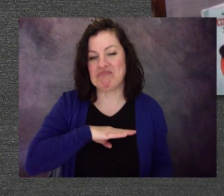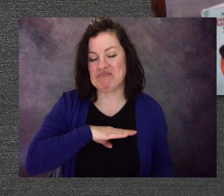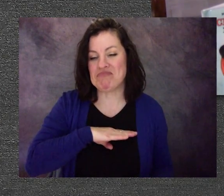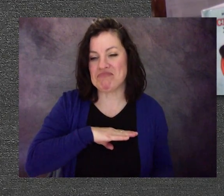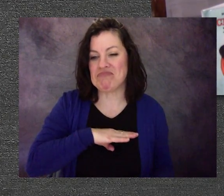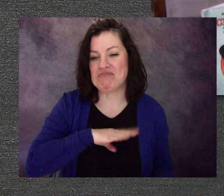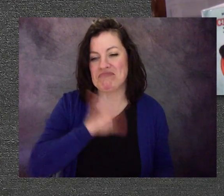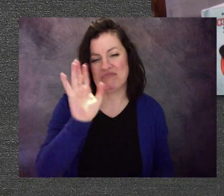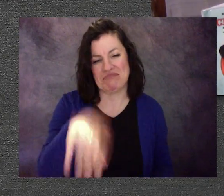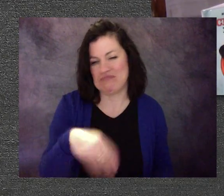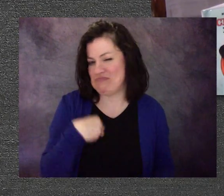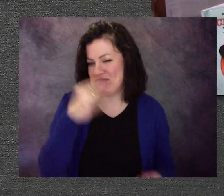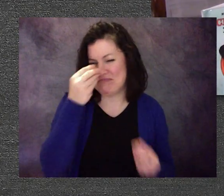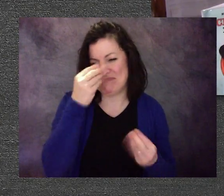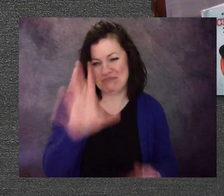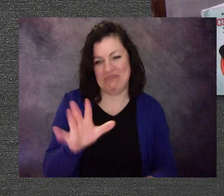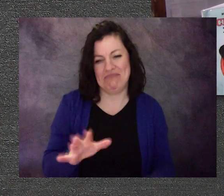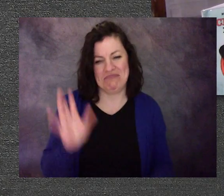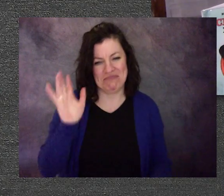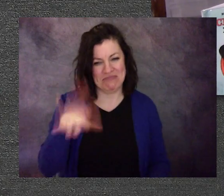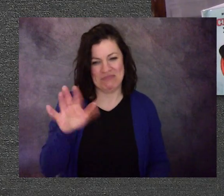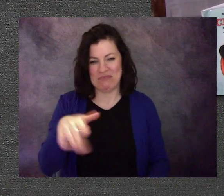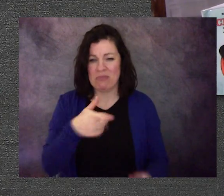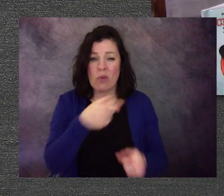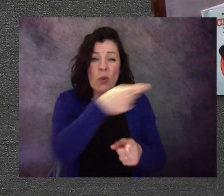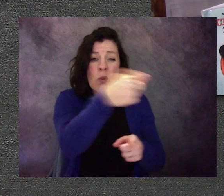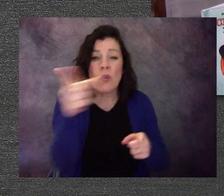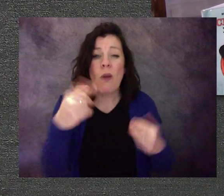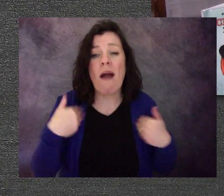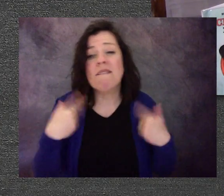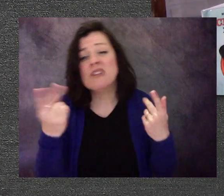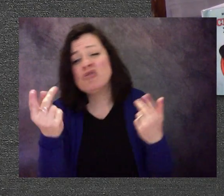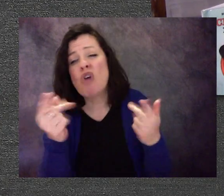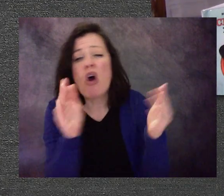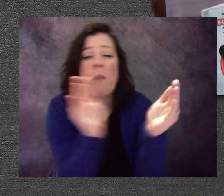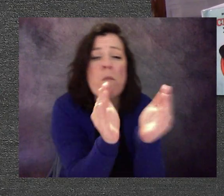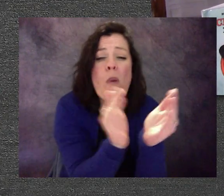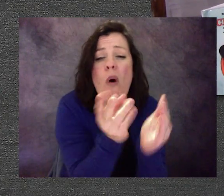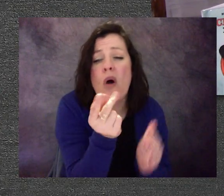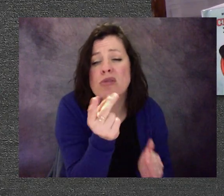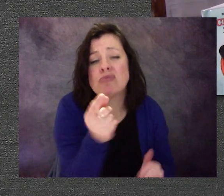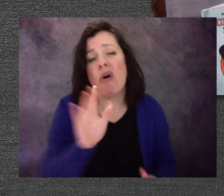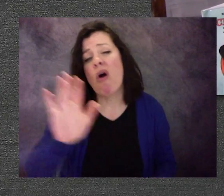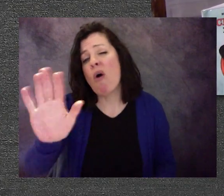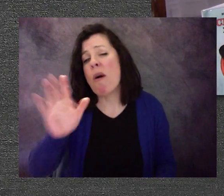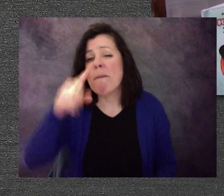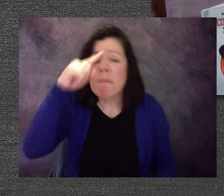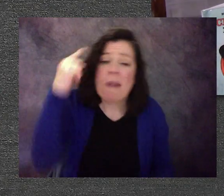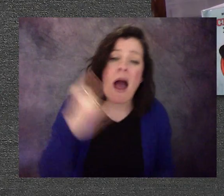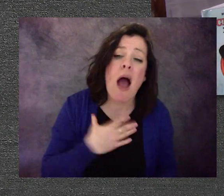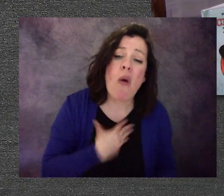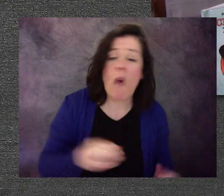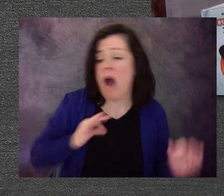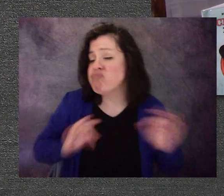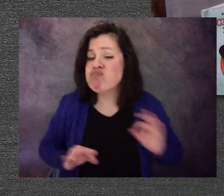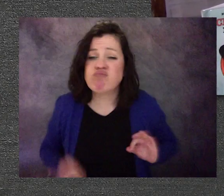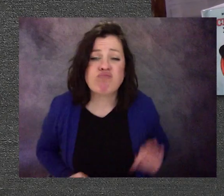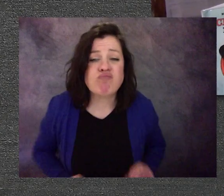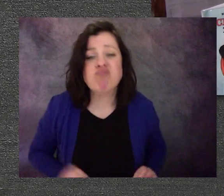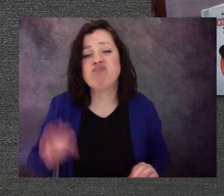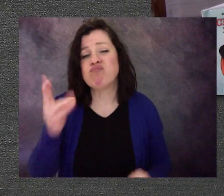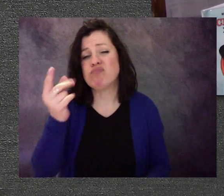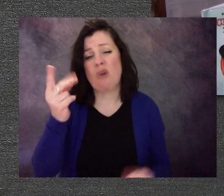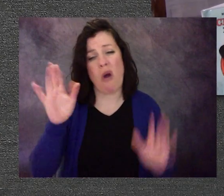I don't care. You can keep all your small dogs. You can keep all your black, white, brown, and spotted dogs.